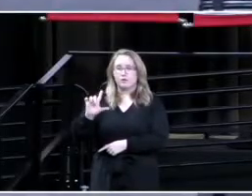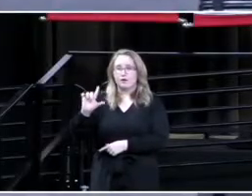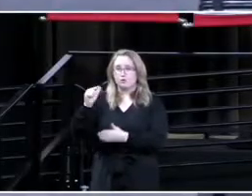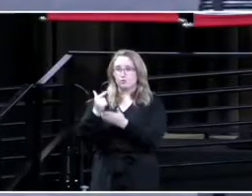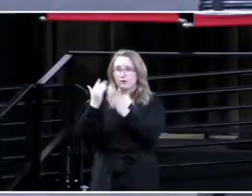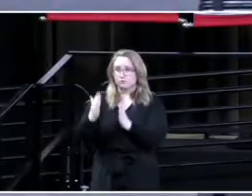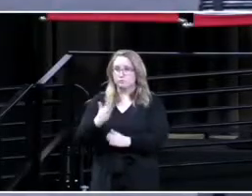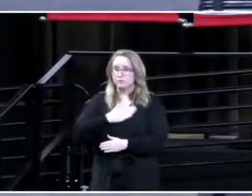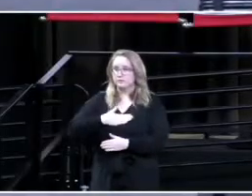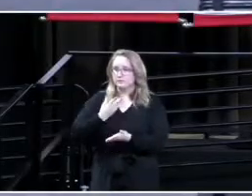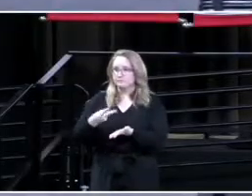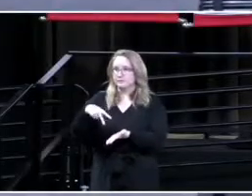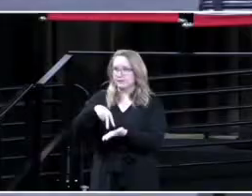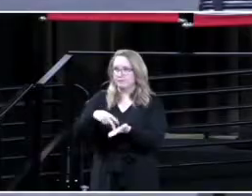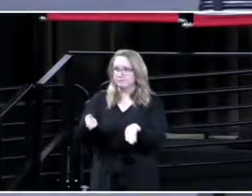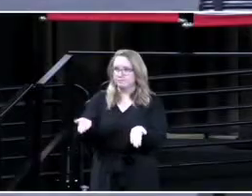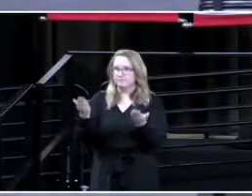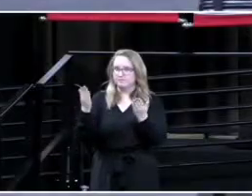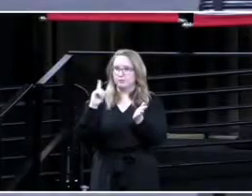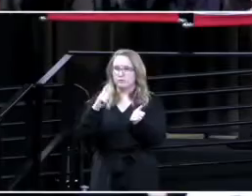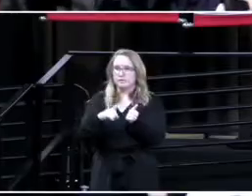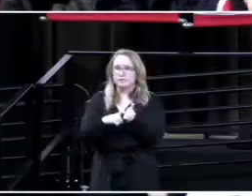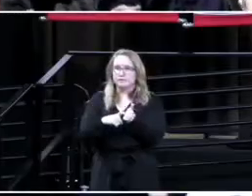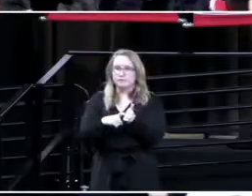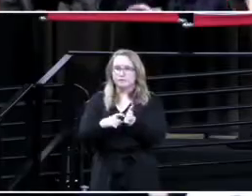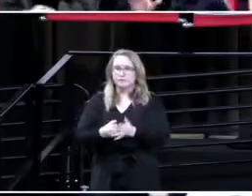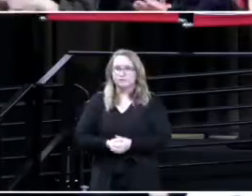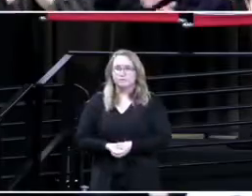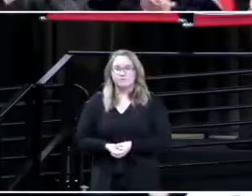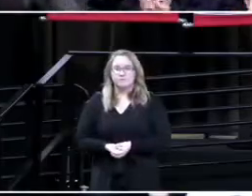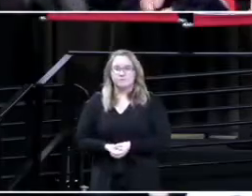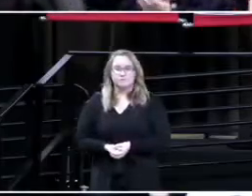please stand and be recognized.